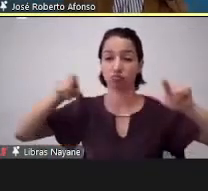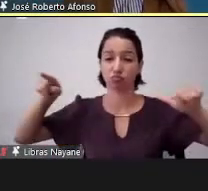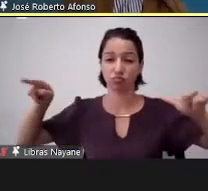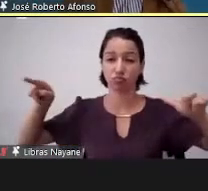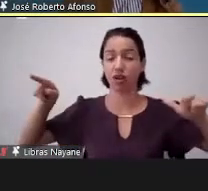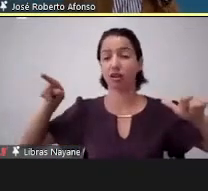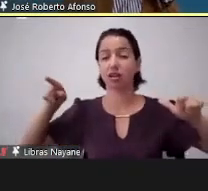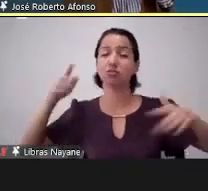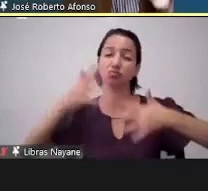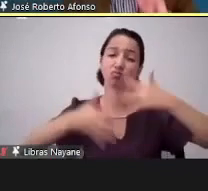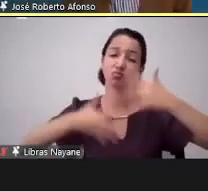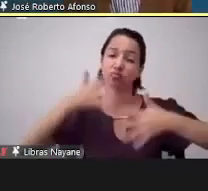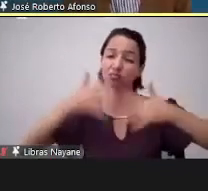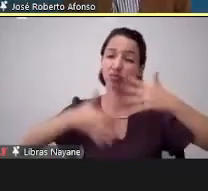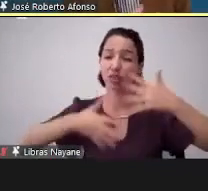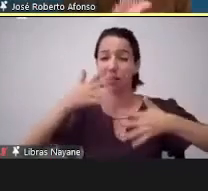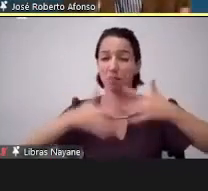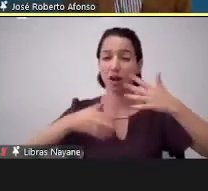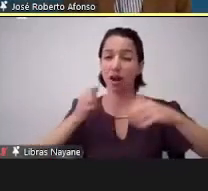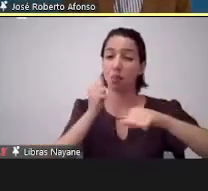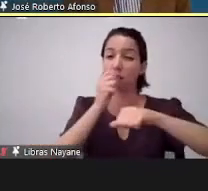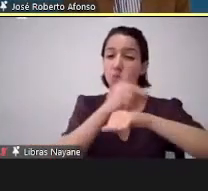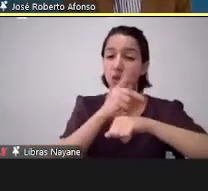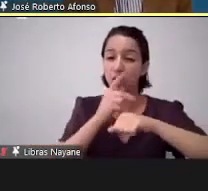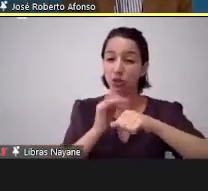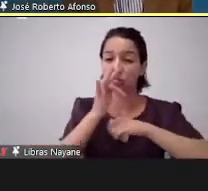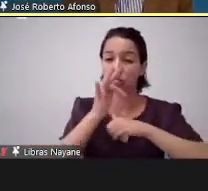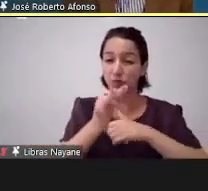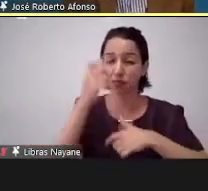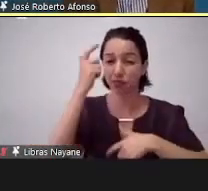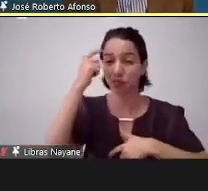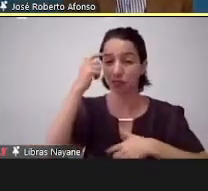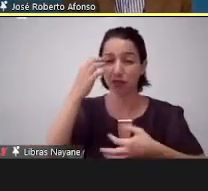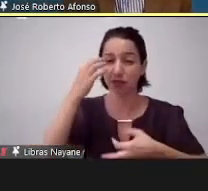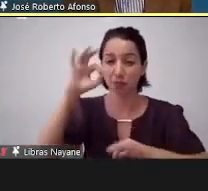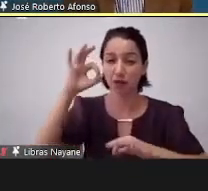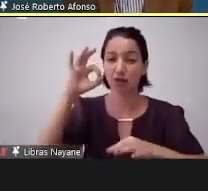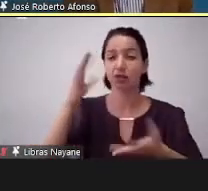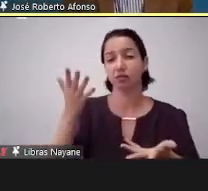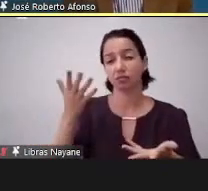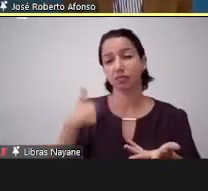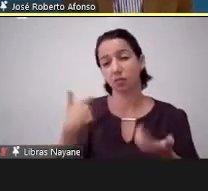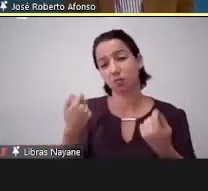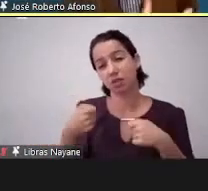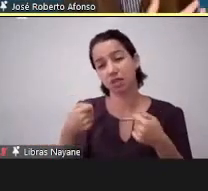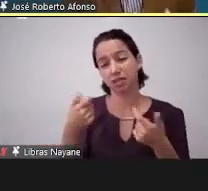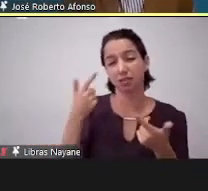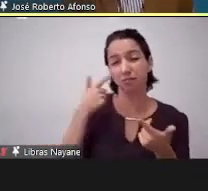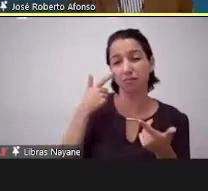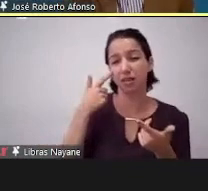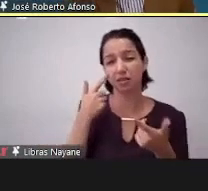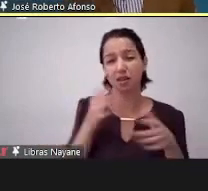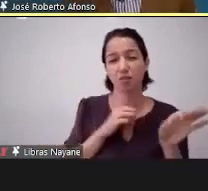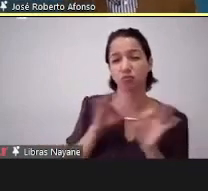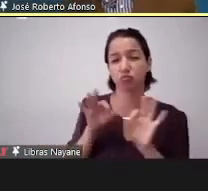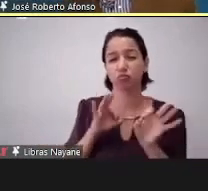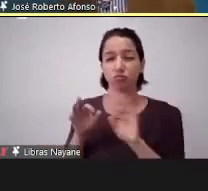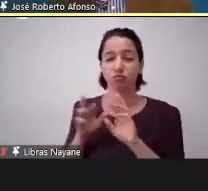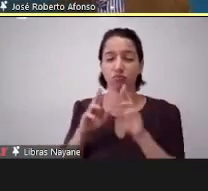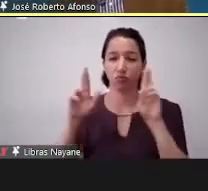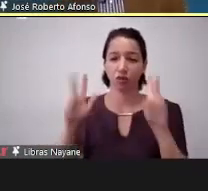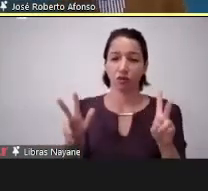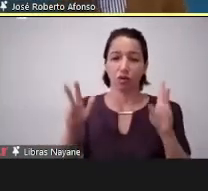work and the power of doing the activities, maybe that sometimes can